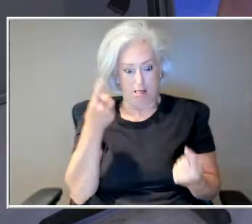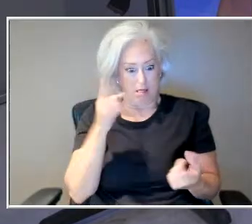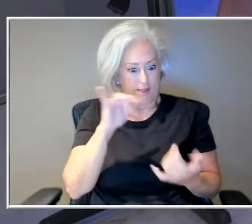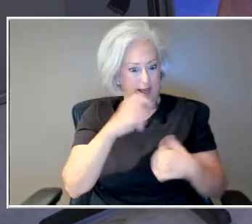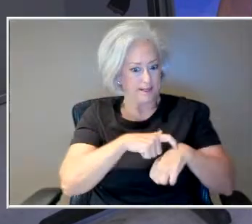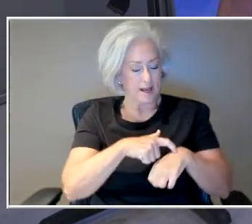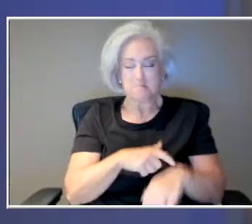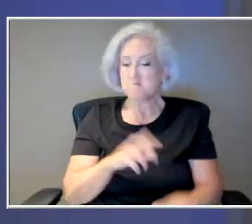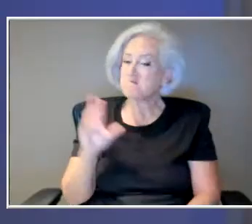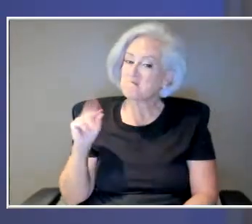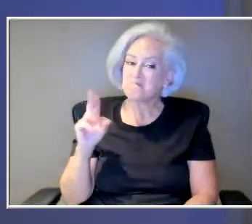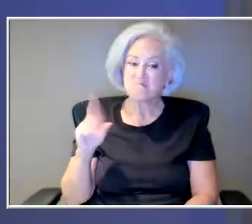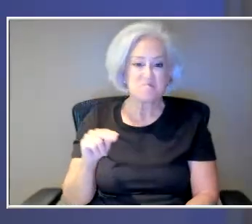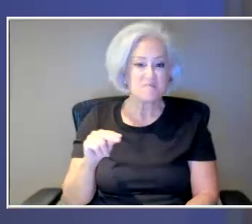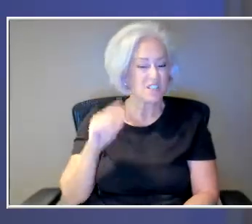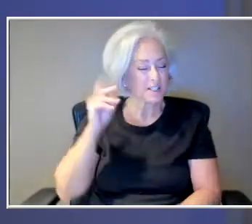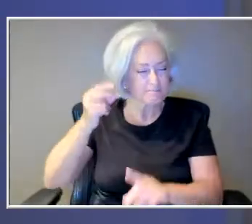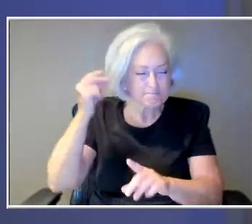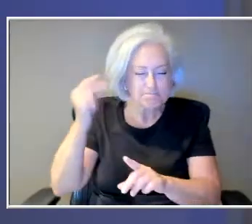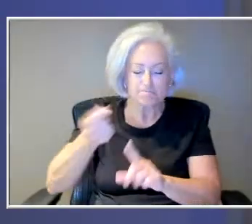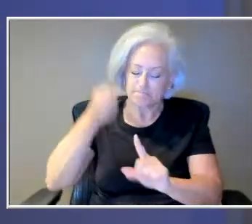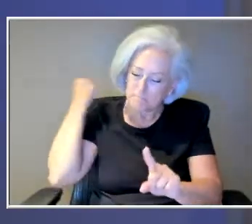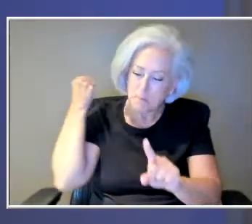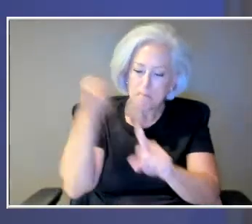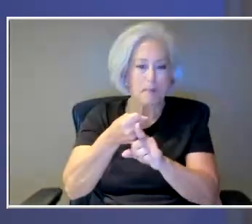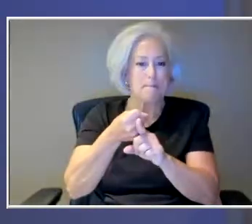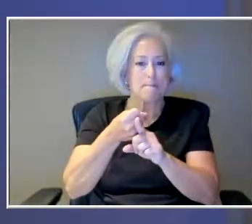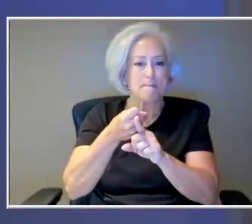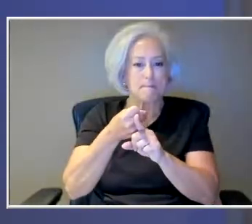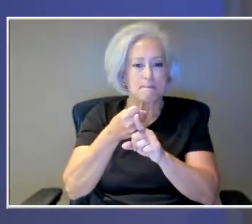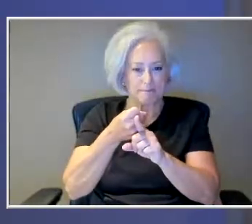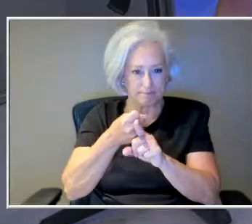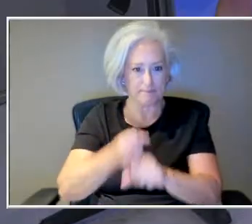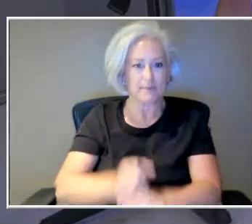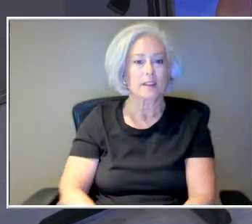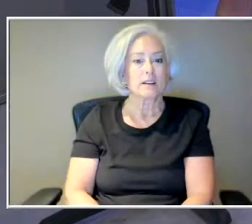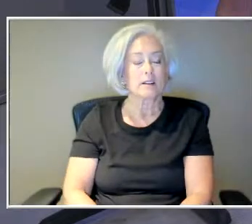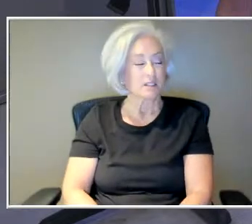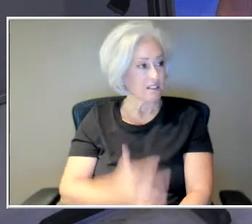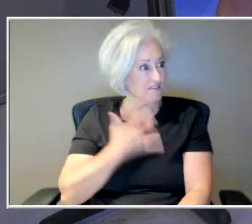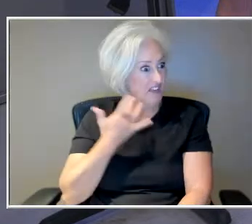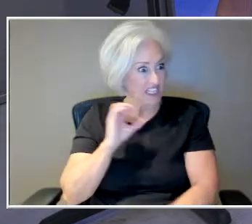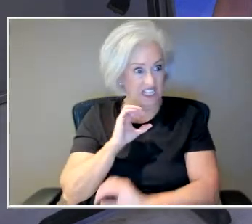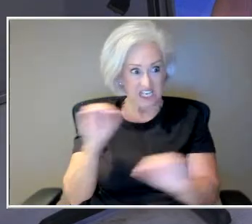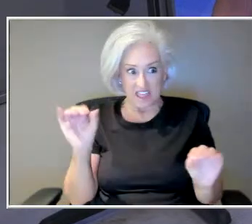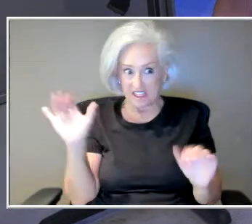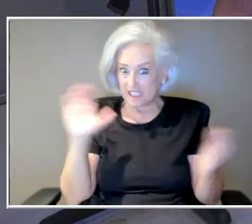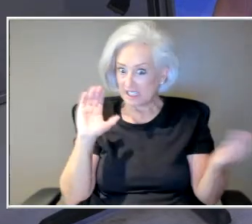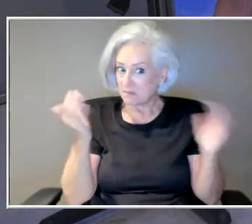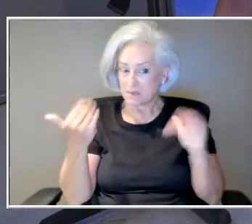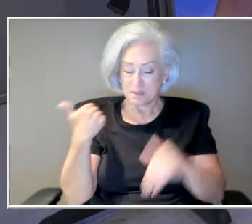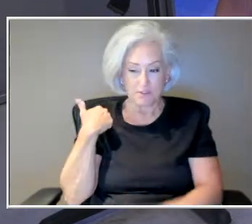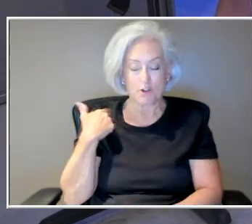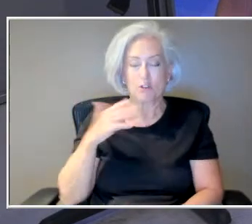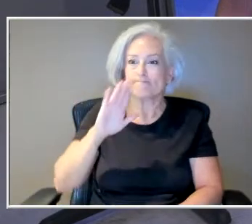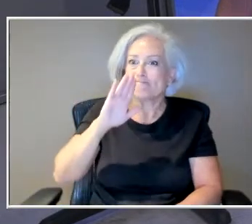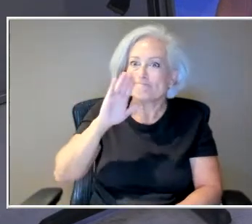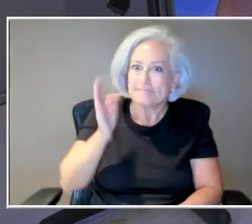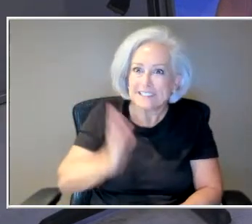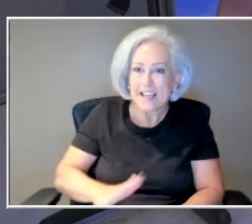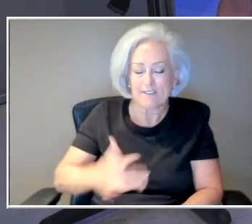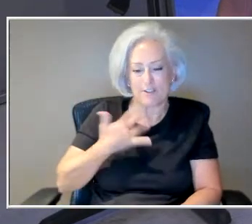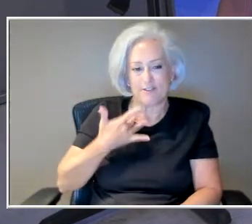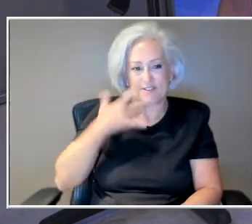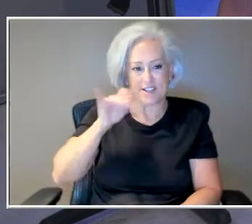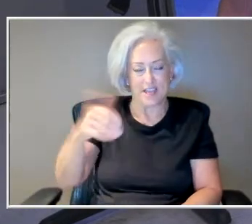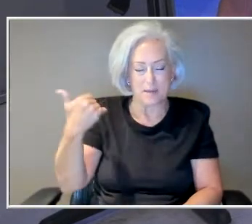just all of a sudden it hit me, and it hit me hard. And it had felt like nothing you'd ever felt before? No, nothing I've ever felt before, and I told my husband